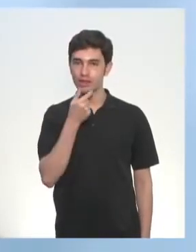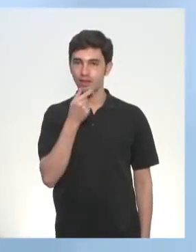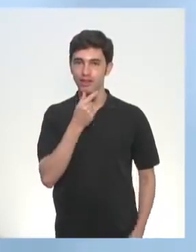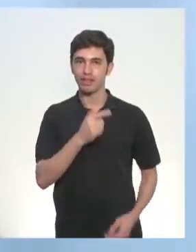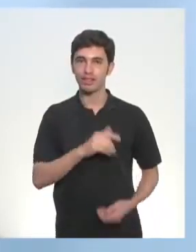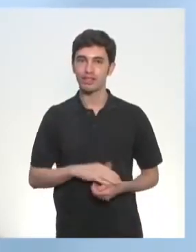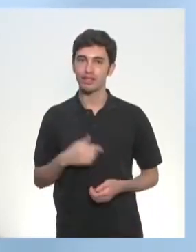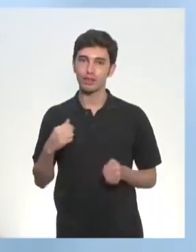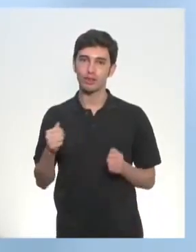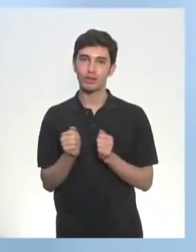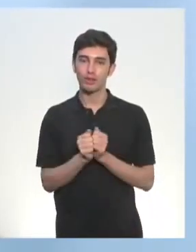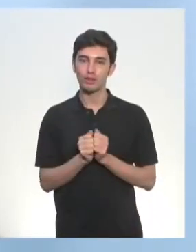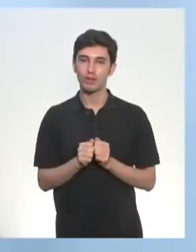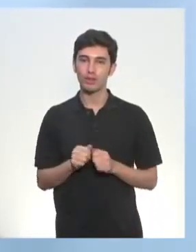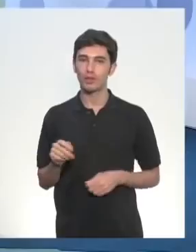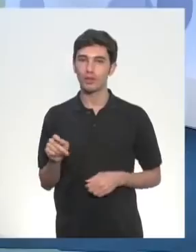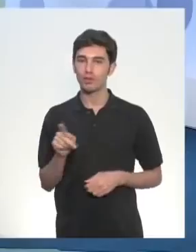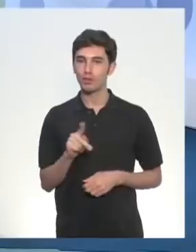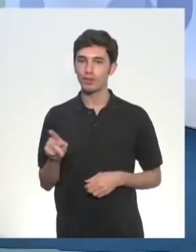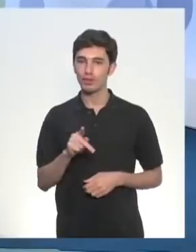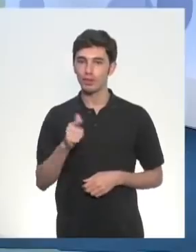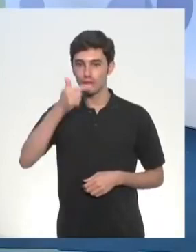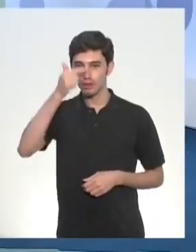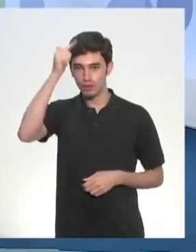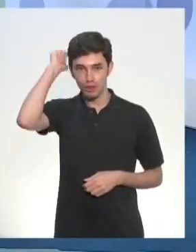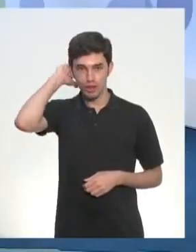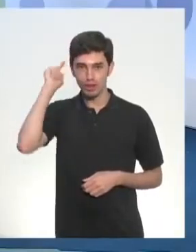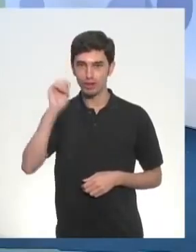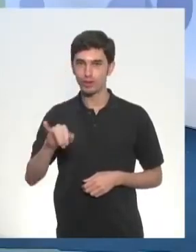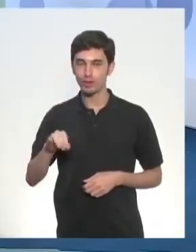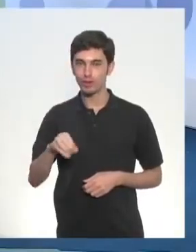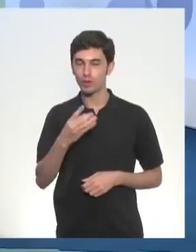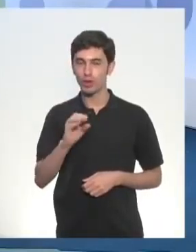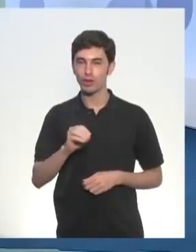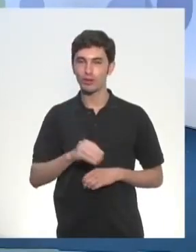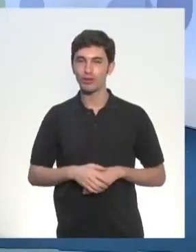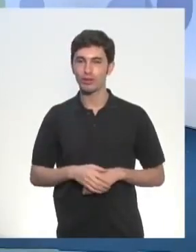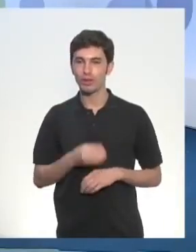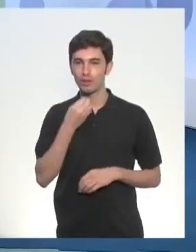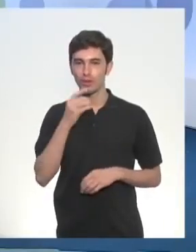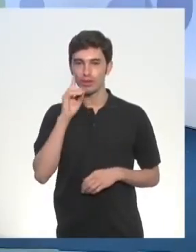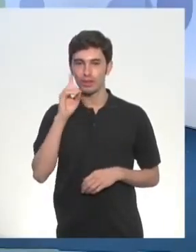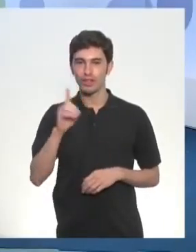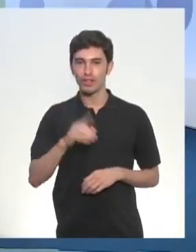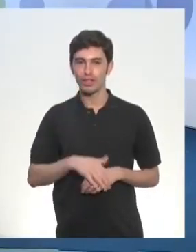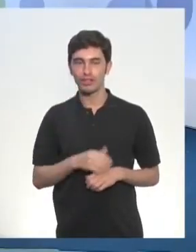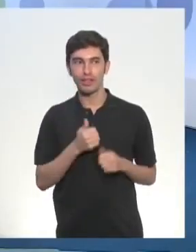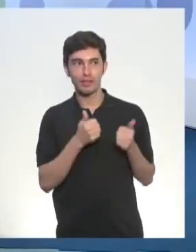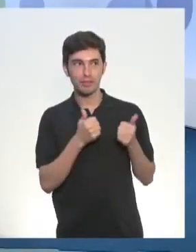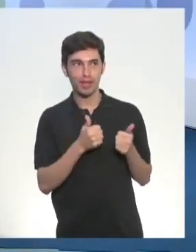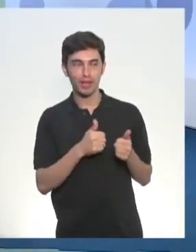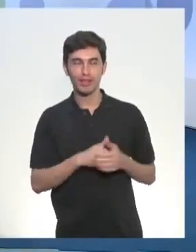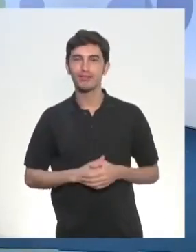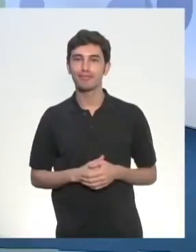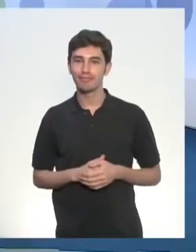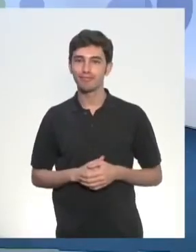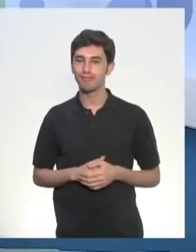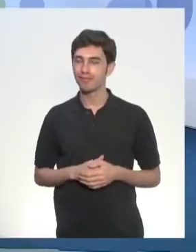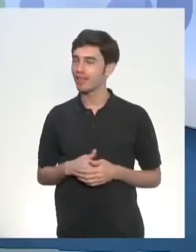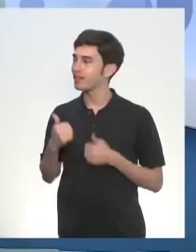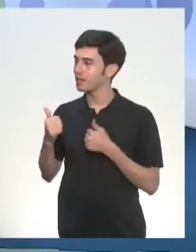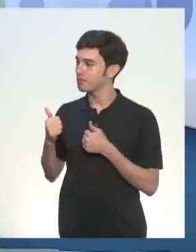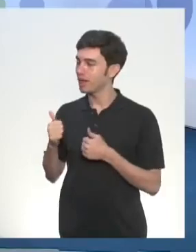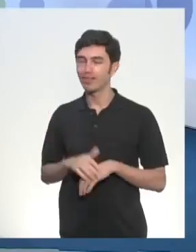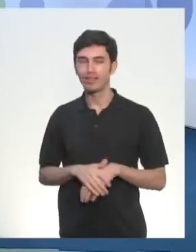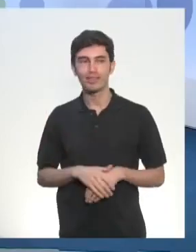me, there is João. Good morning, João. Good morning, Ed. Are you fine? I'm okay, and you? I'm